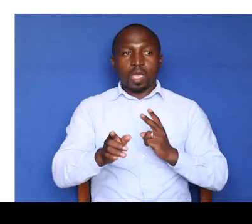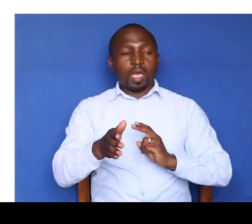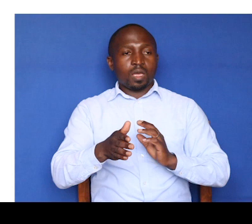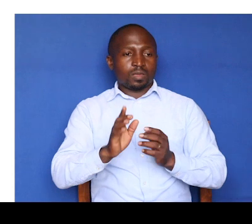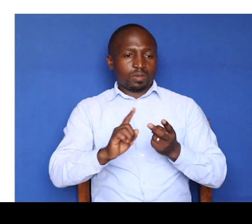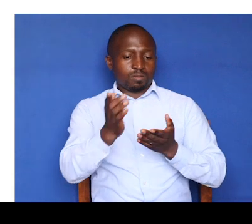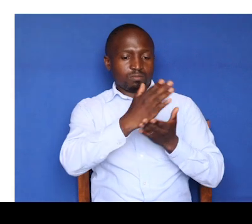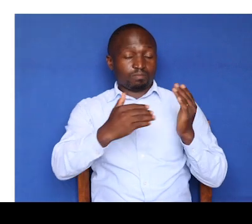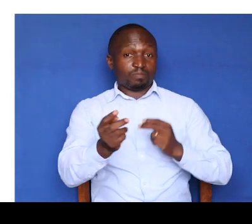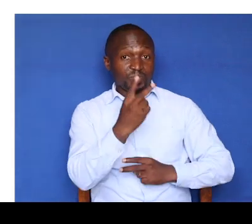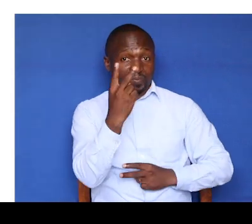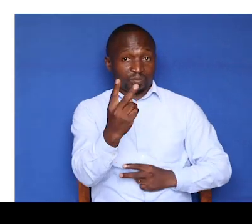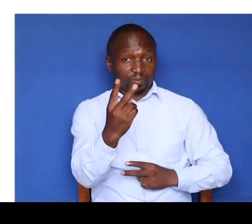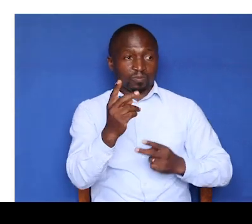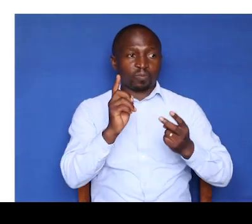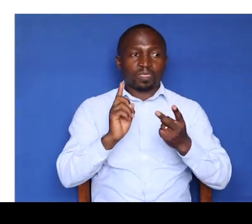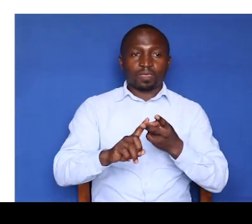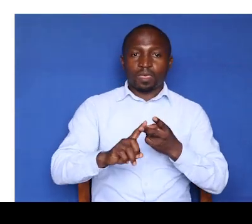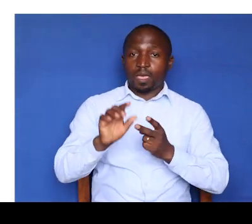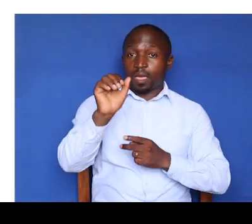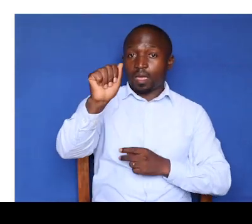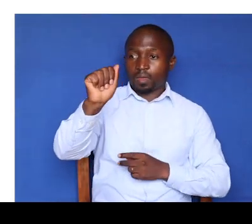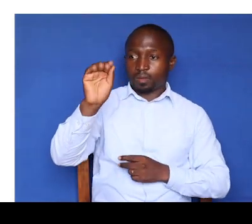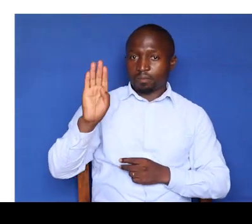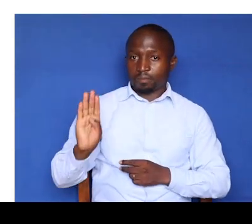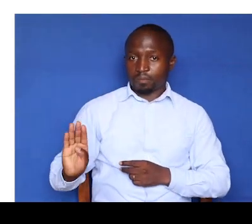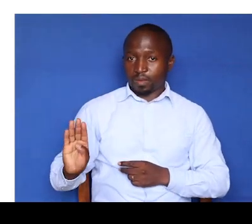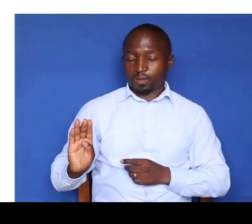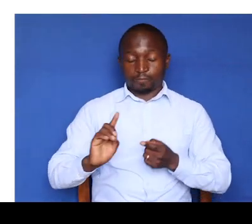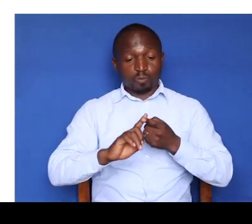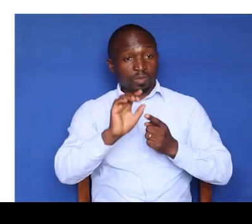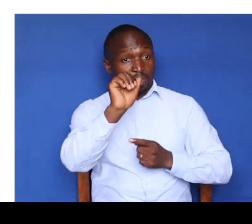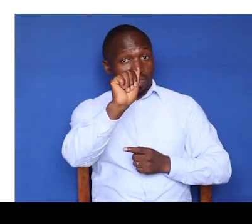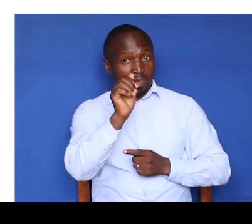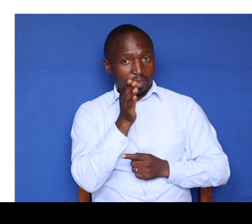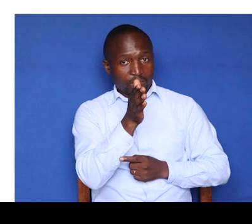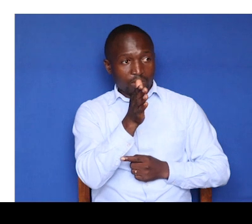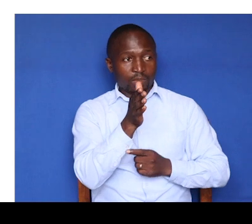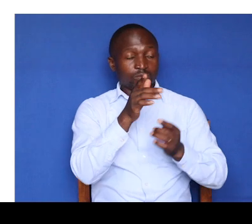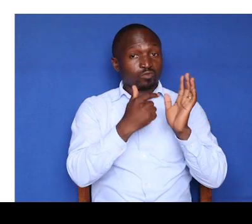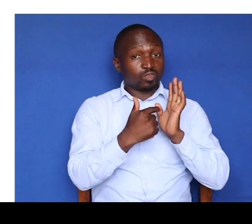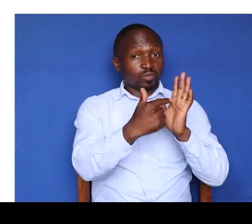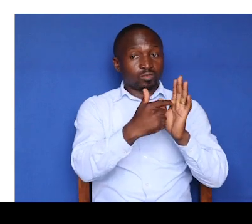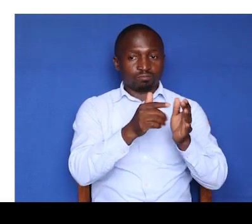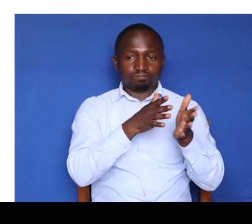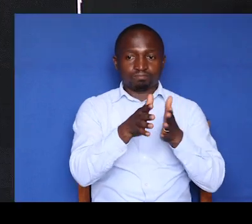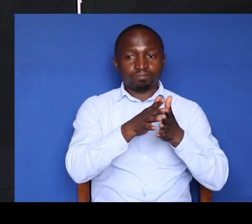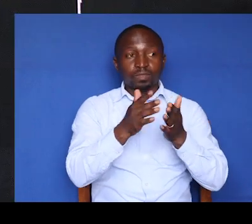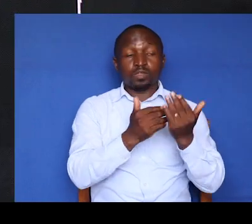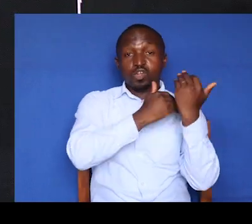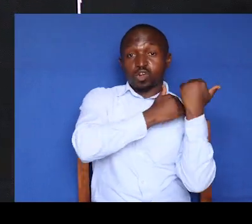two parties in terms of A and B. A, we are to show the